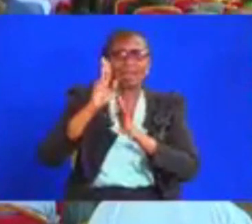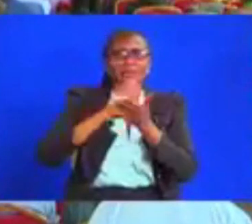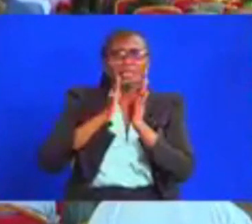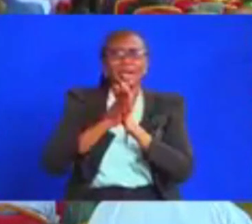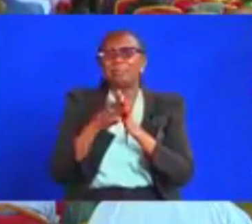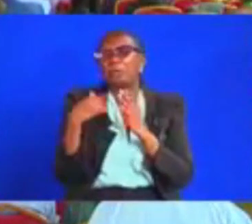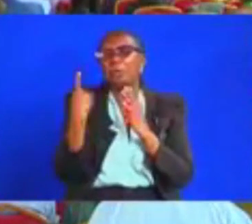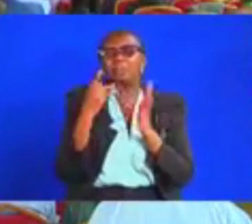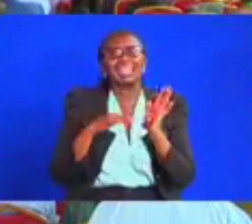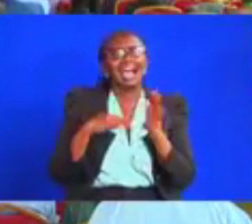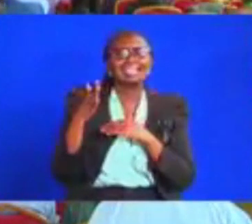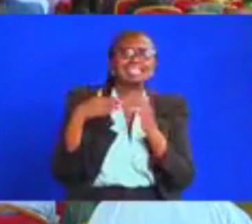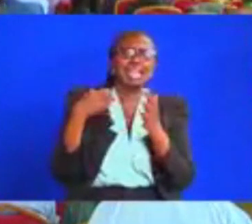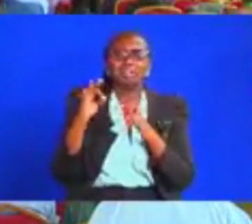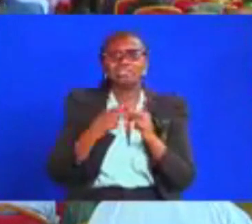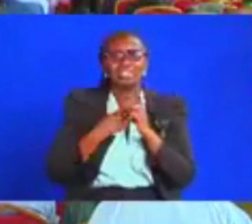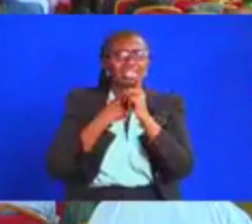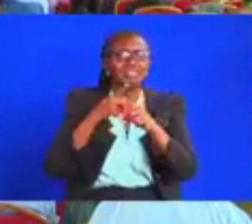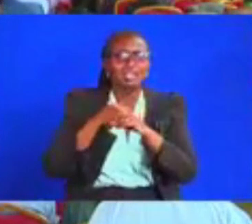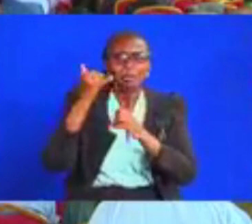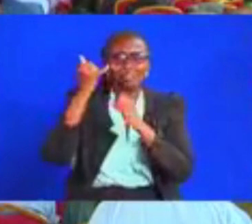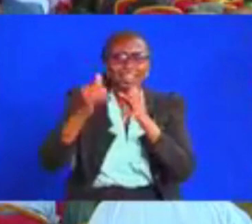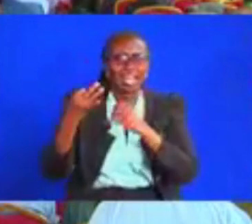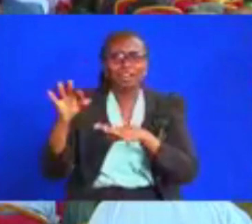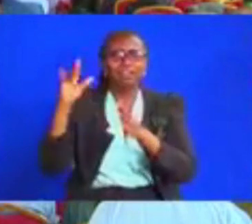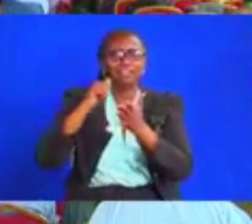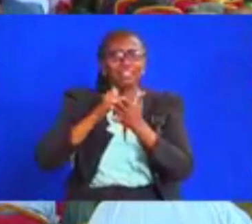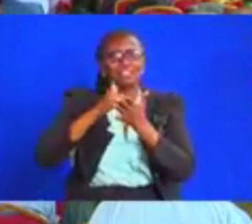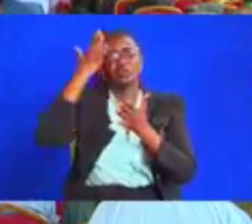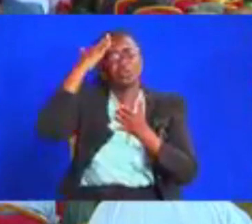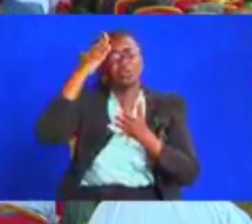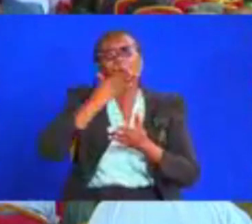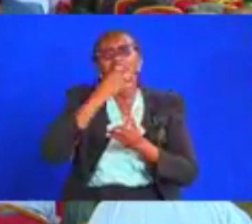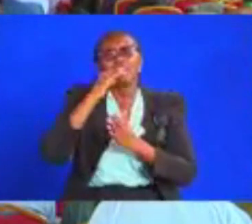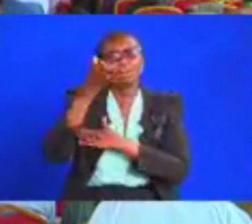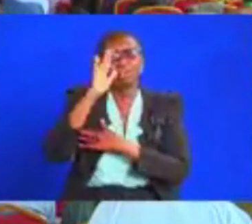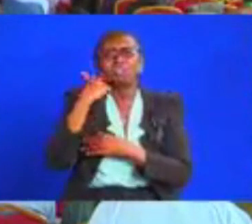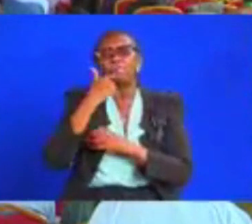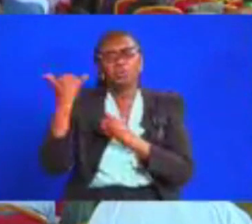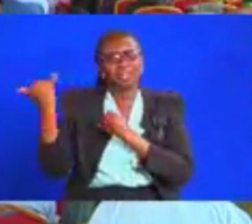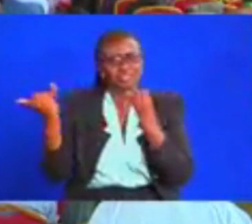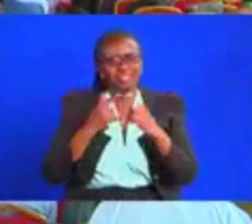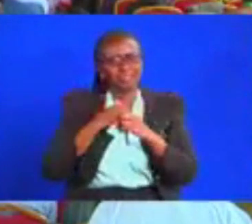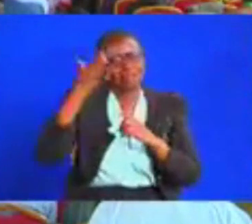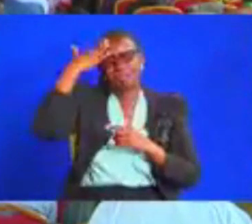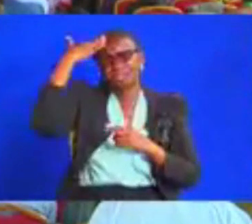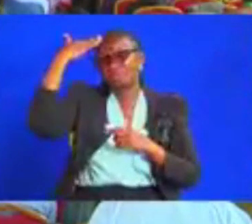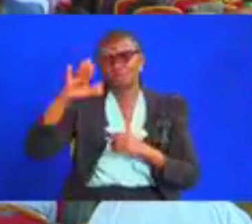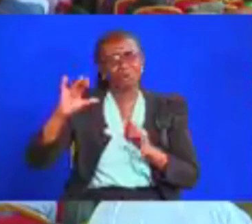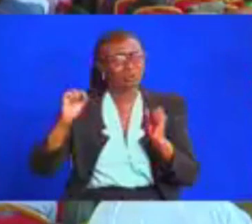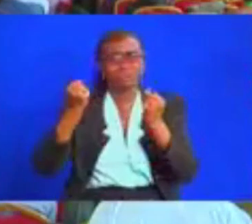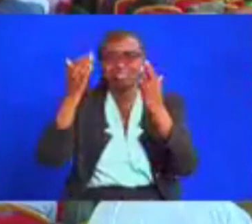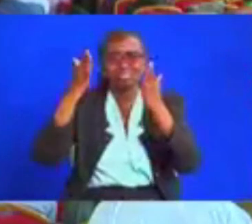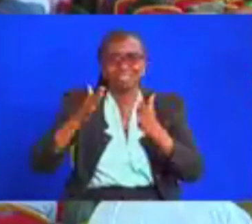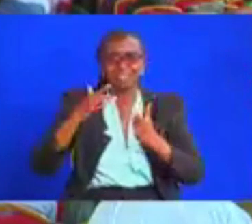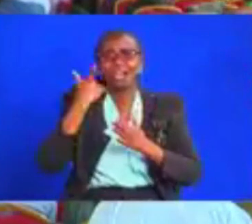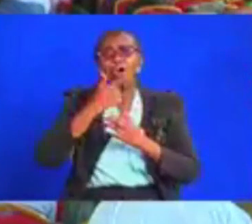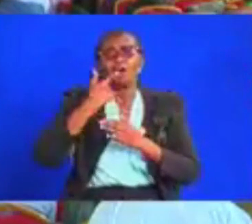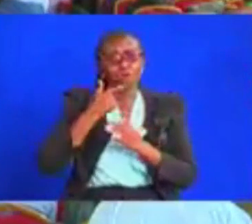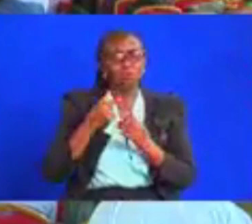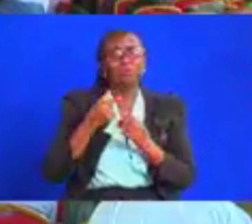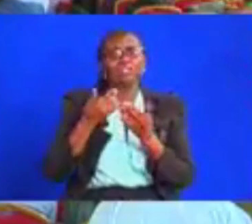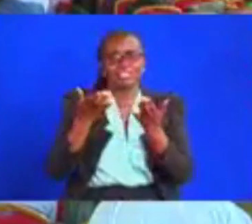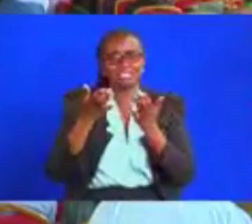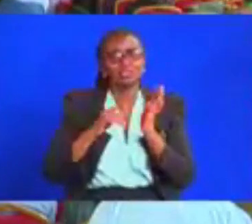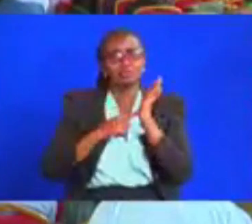of gifts. And at the end of it, we know the man of God who was invited, but we do not know the Savior who sought to be revealed.